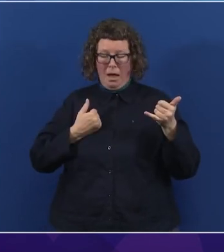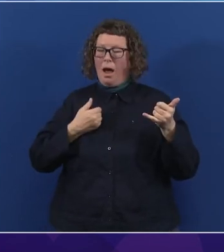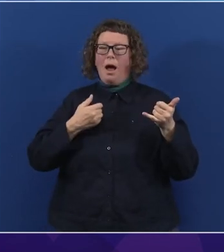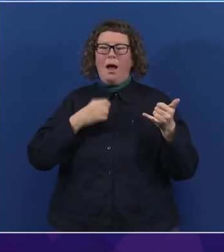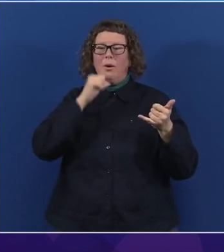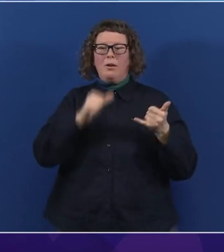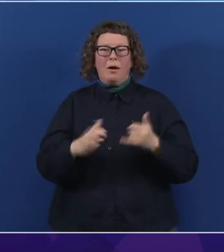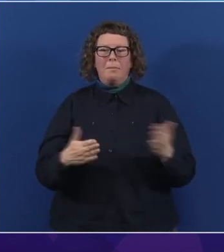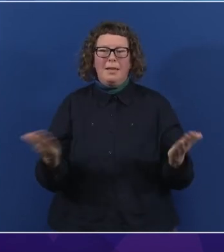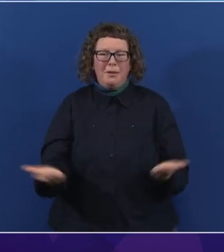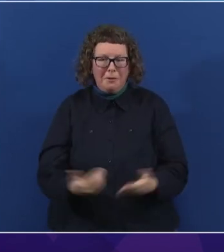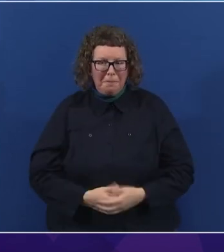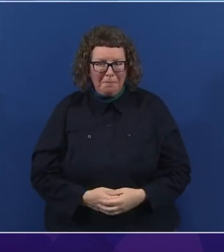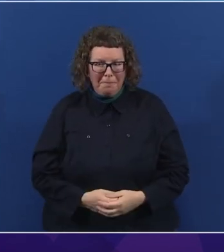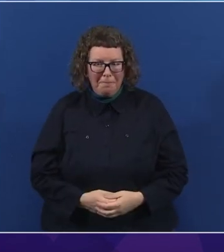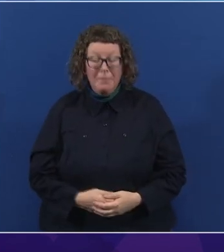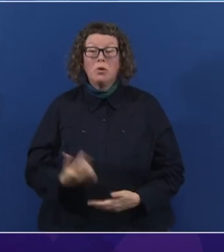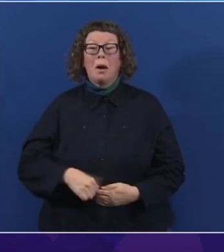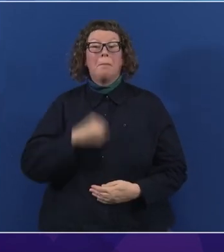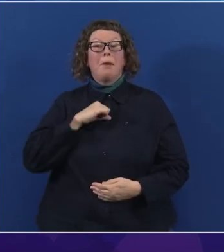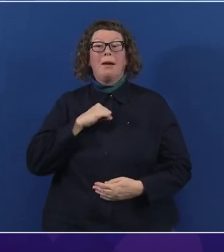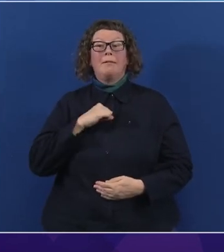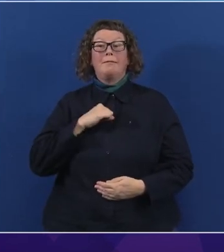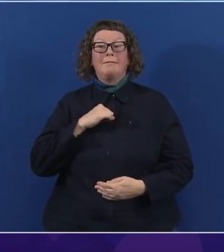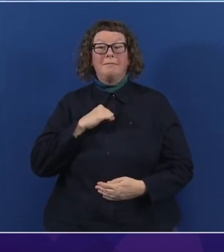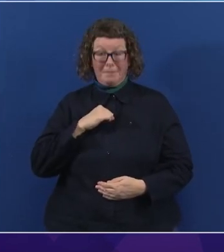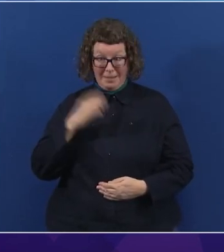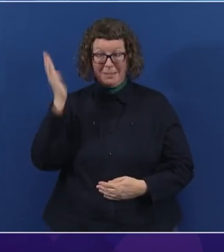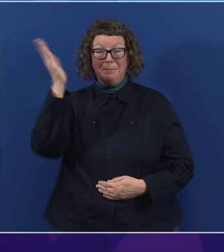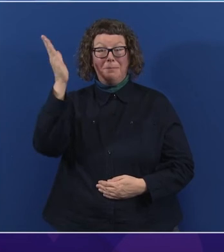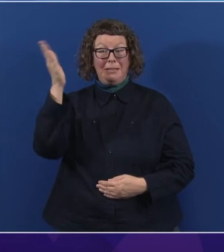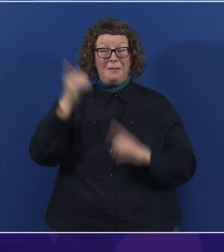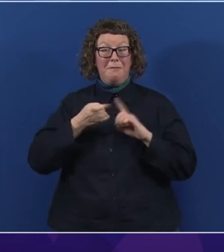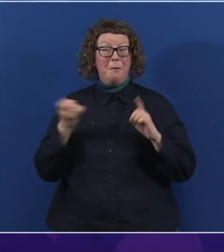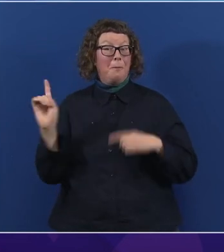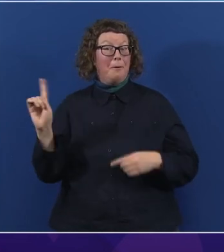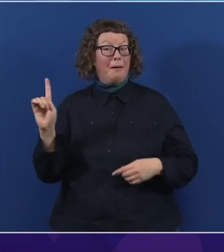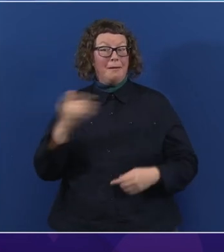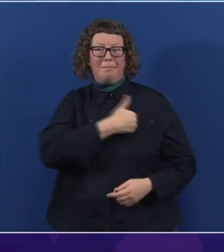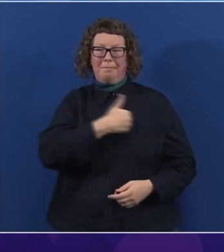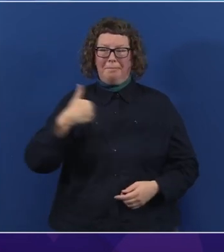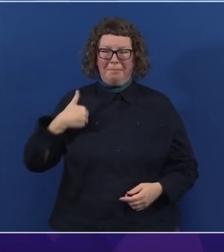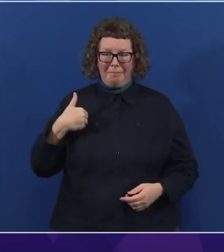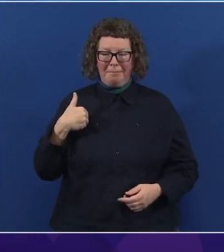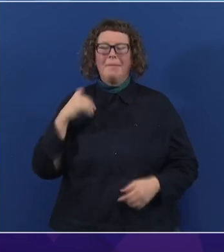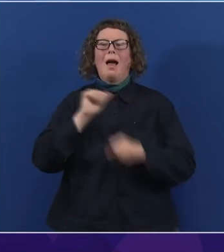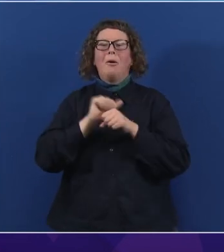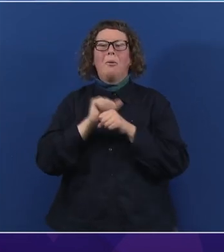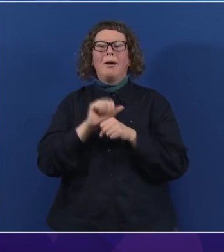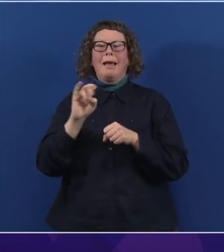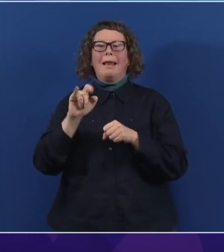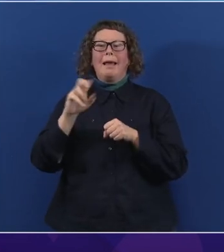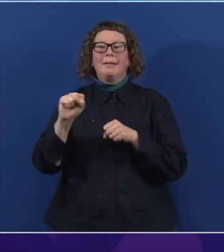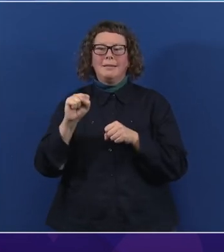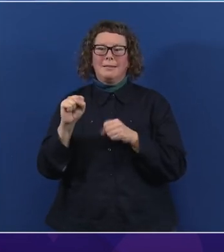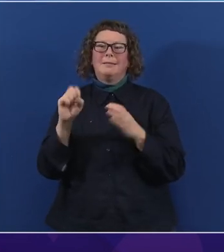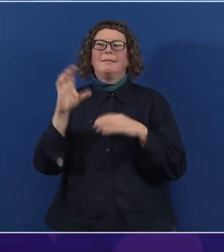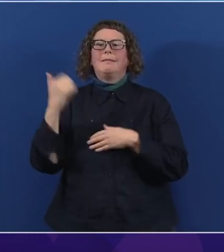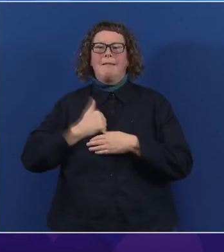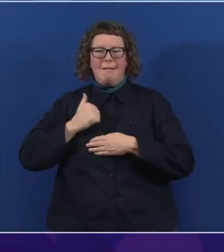today. I'm proud to say that I'm presenting you this speech in Toronto with Enactus Canada as their program